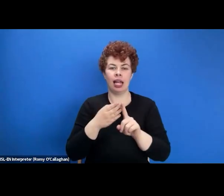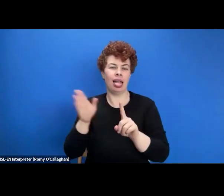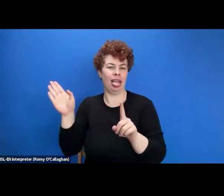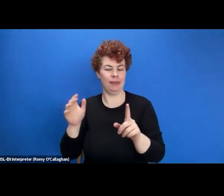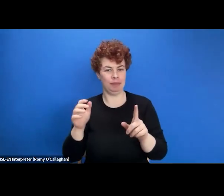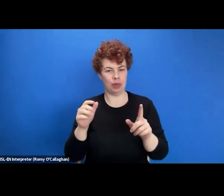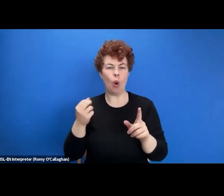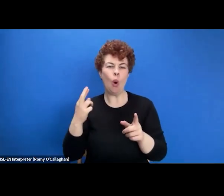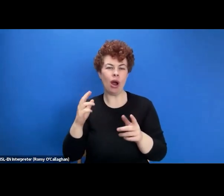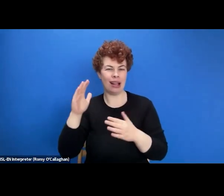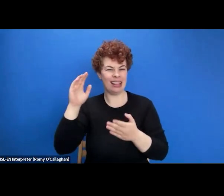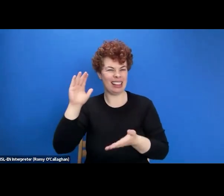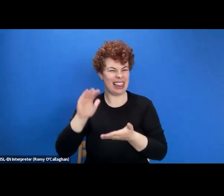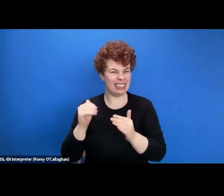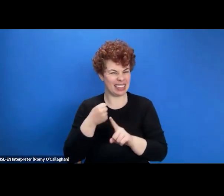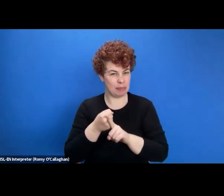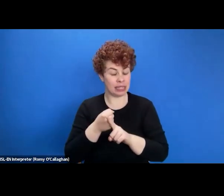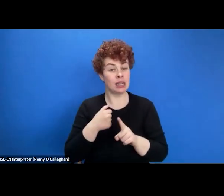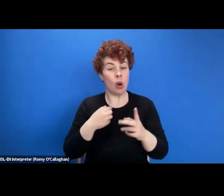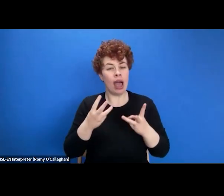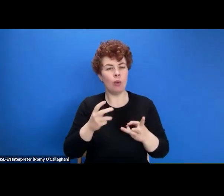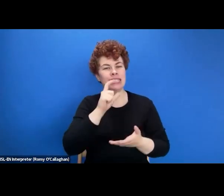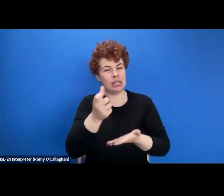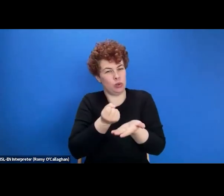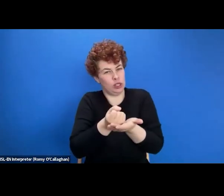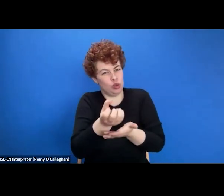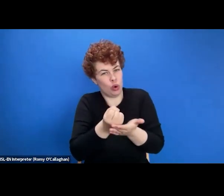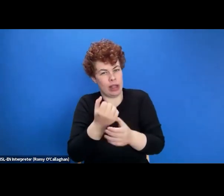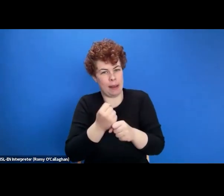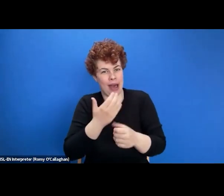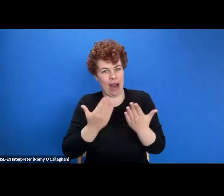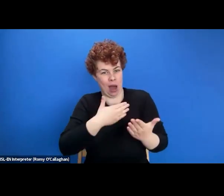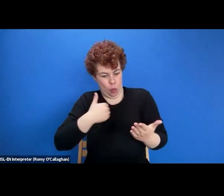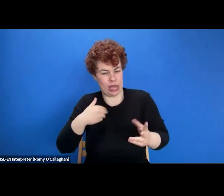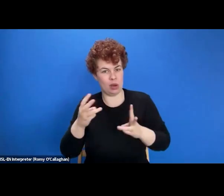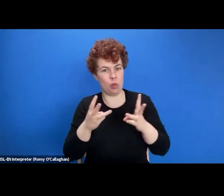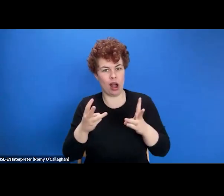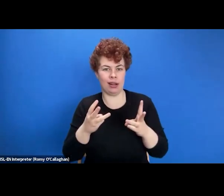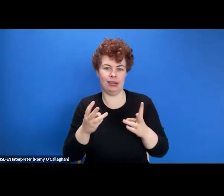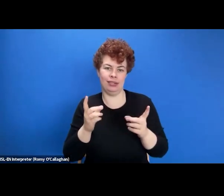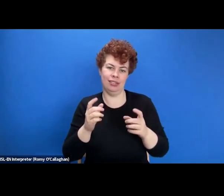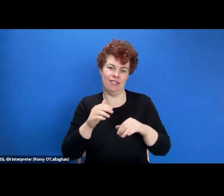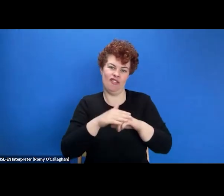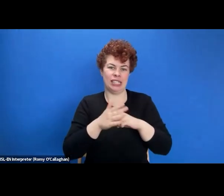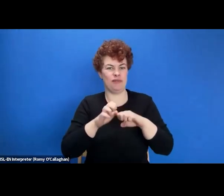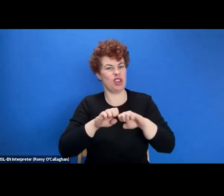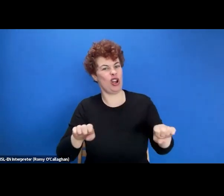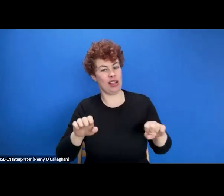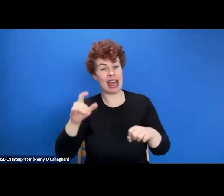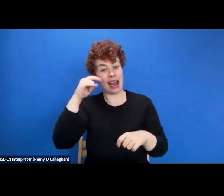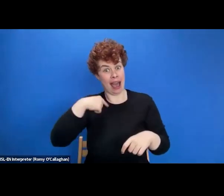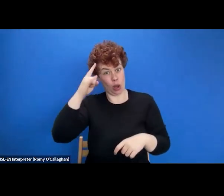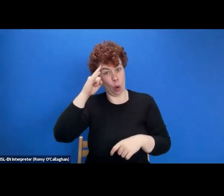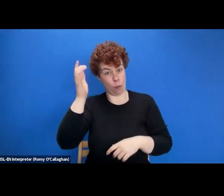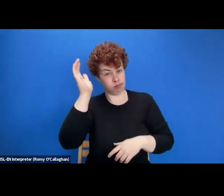try and just share the story of maybe how Friends of the Earth have approached this. And hopefully it might be useful